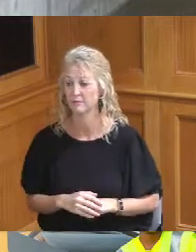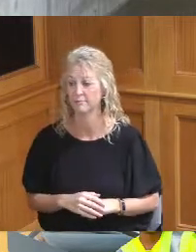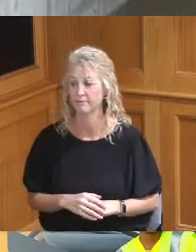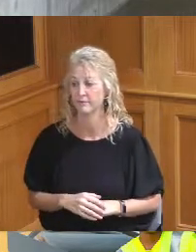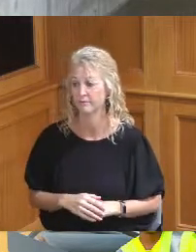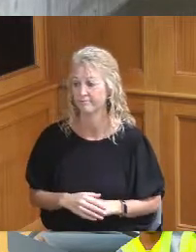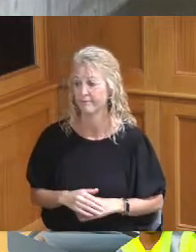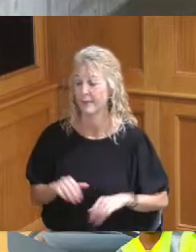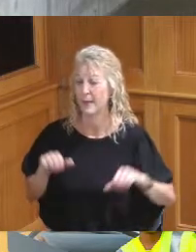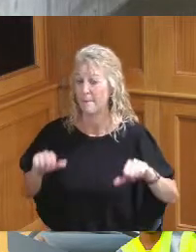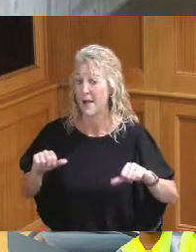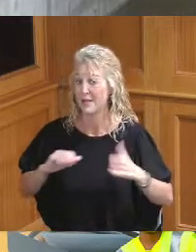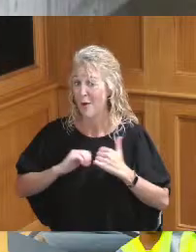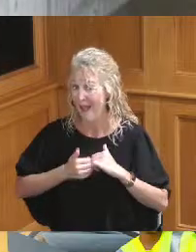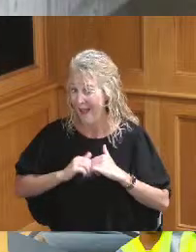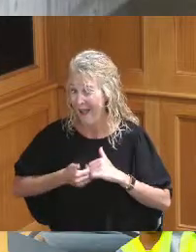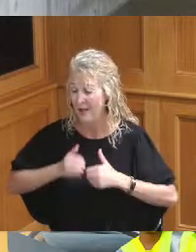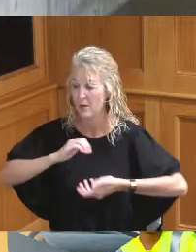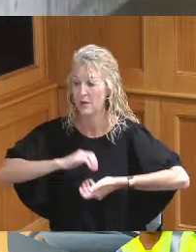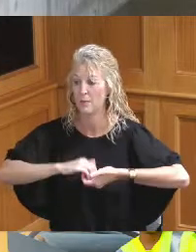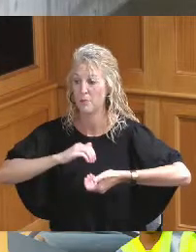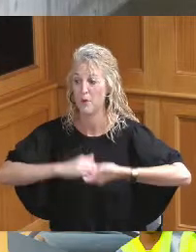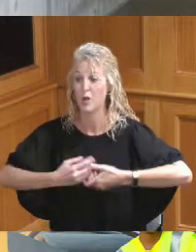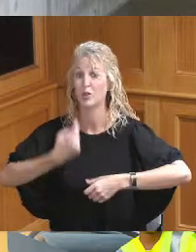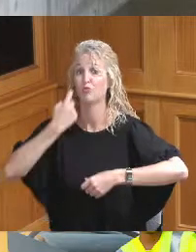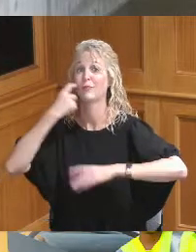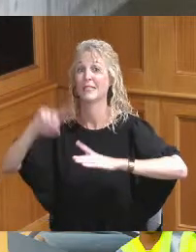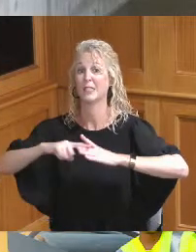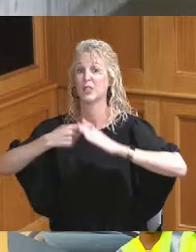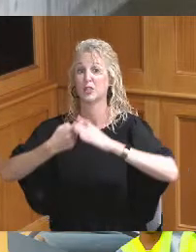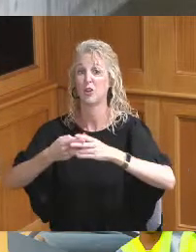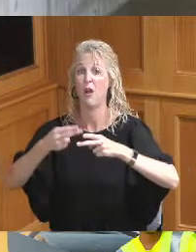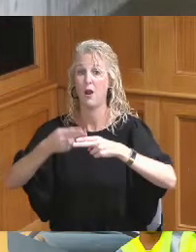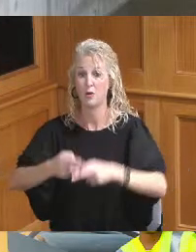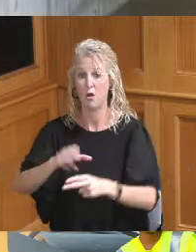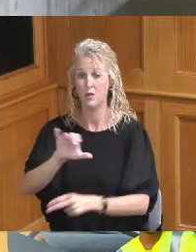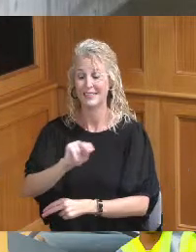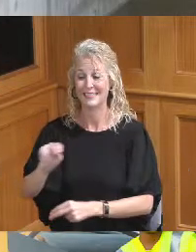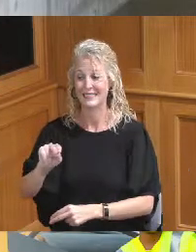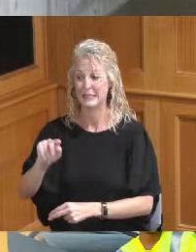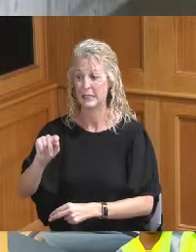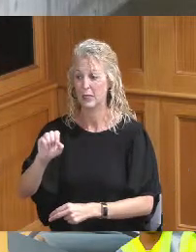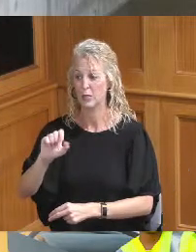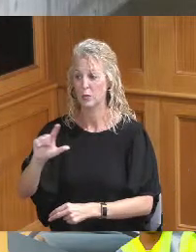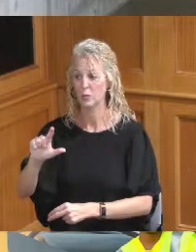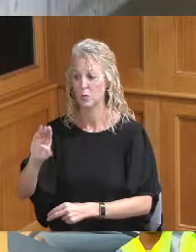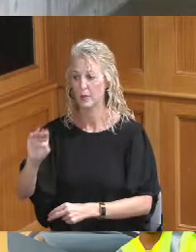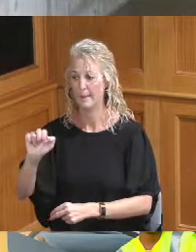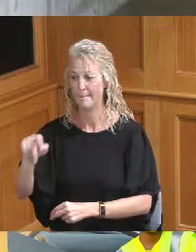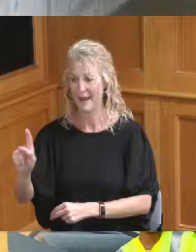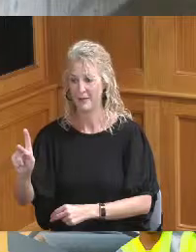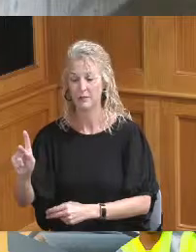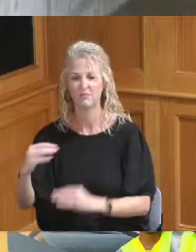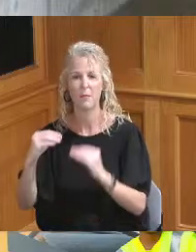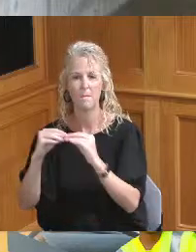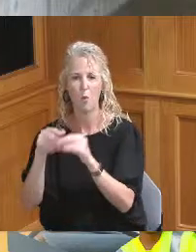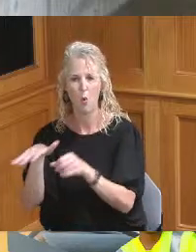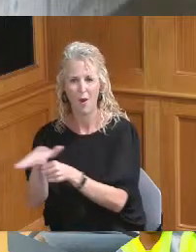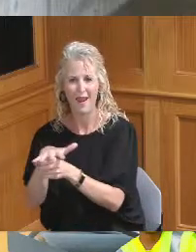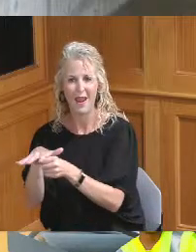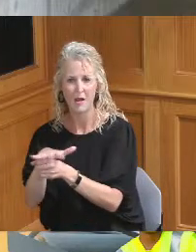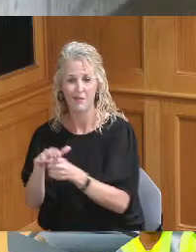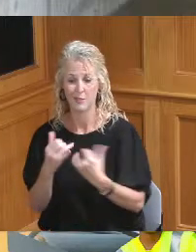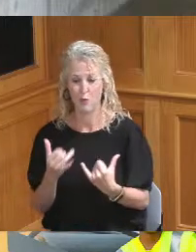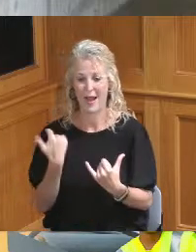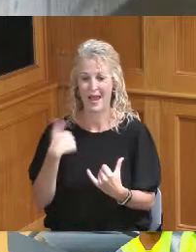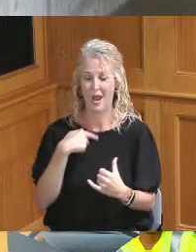to be possible through a partnership that we've recently entered with the Cincinnati Tool Bank to provide additional space. We have a limited